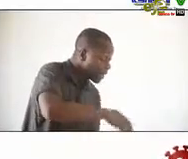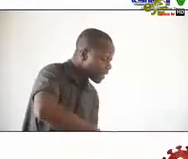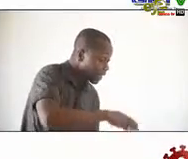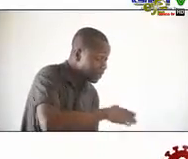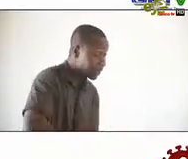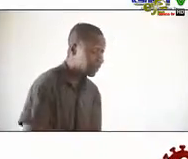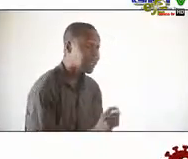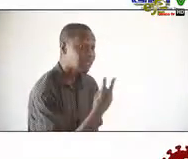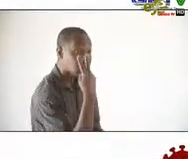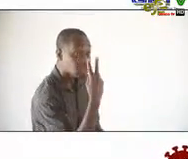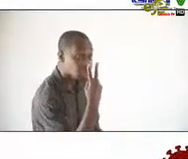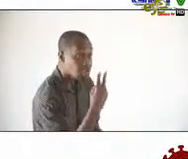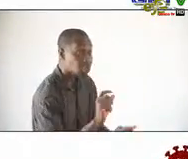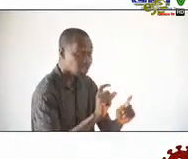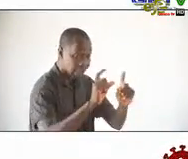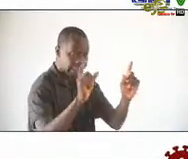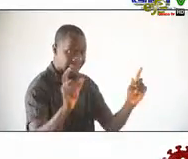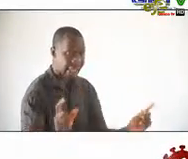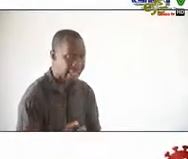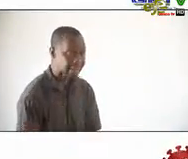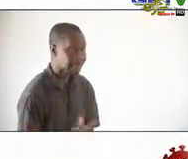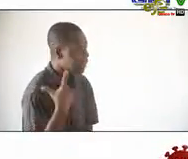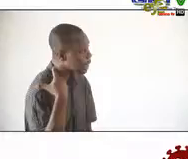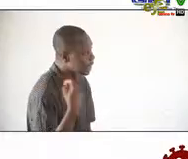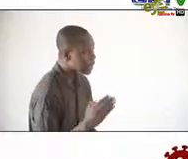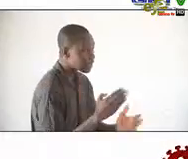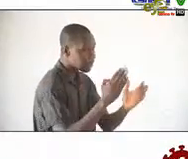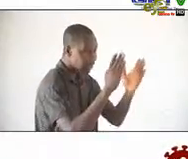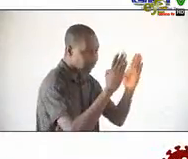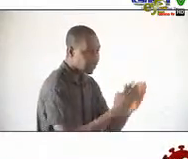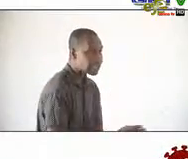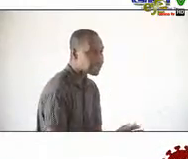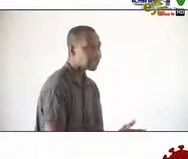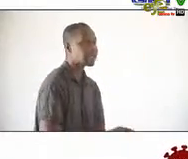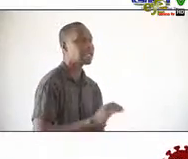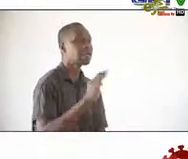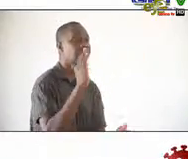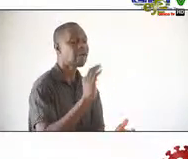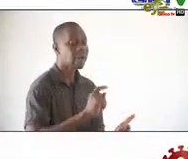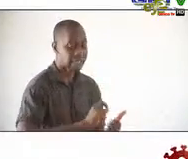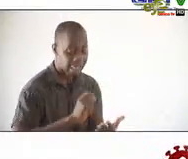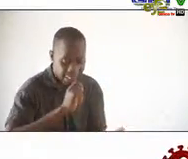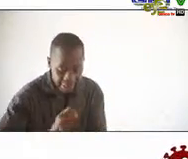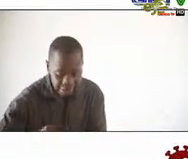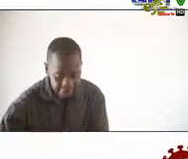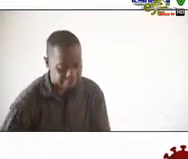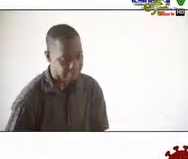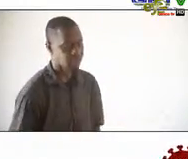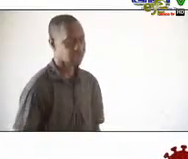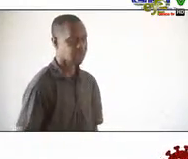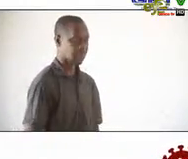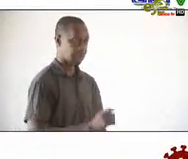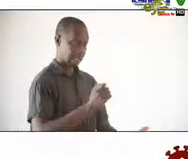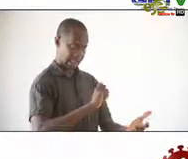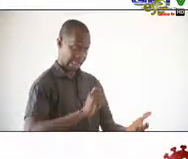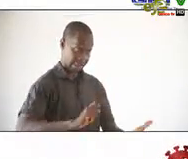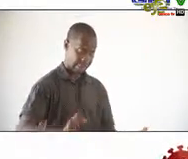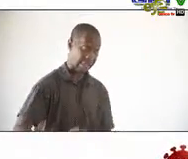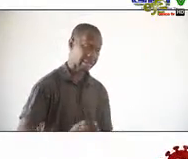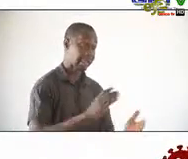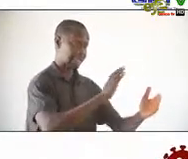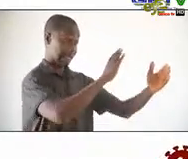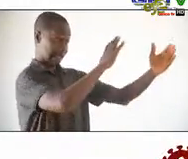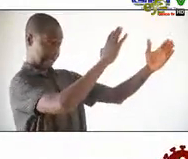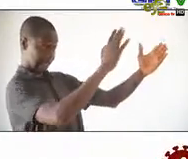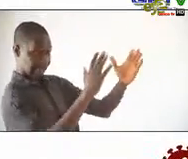two styles, like we have mentioned in the formal letters. You can write in the slant